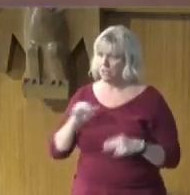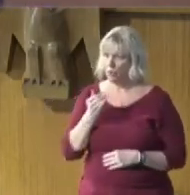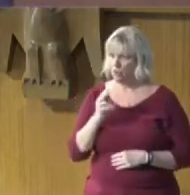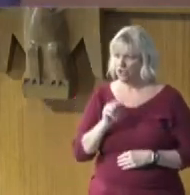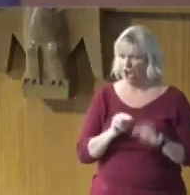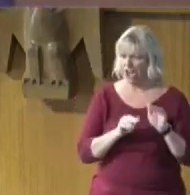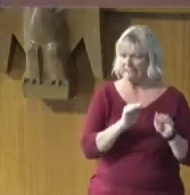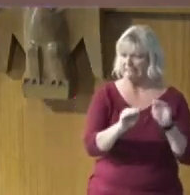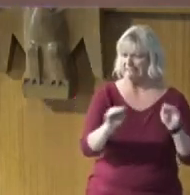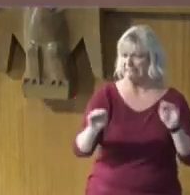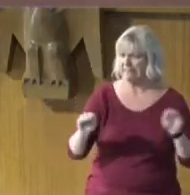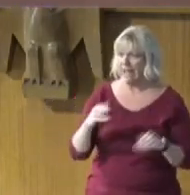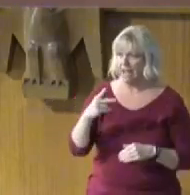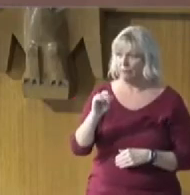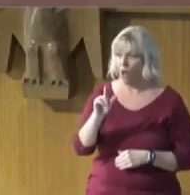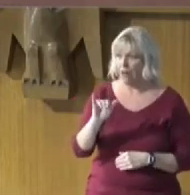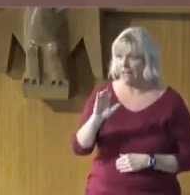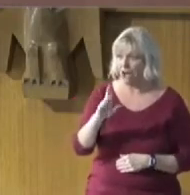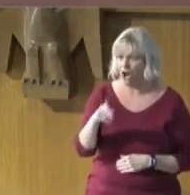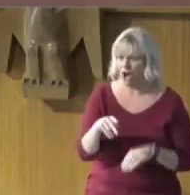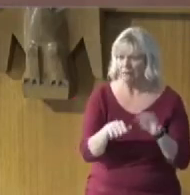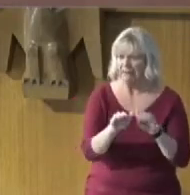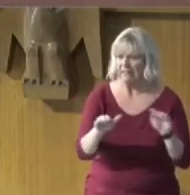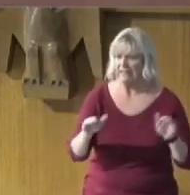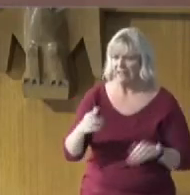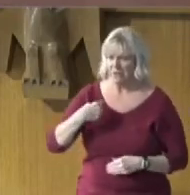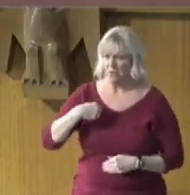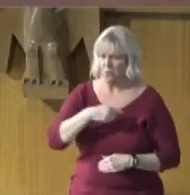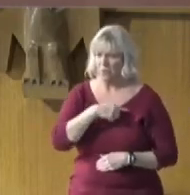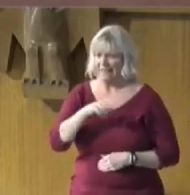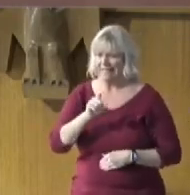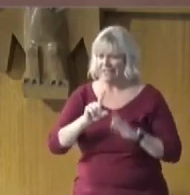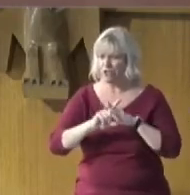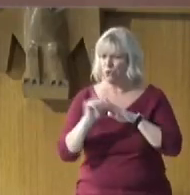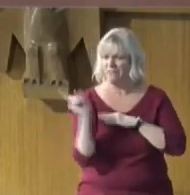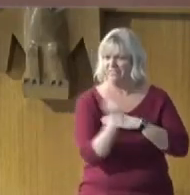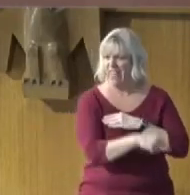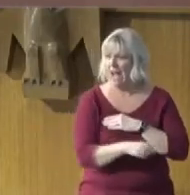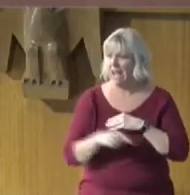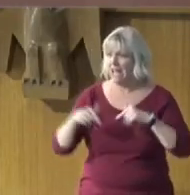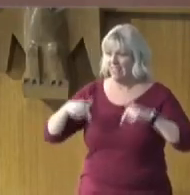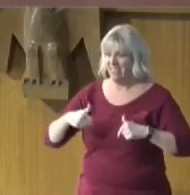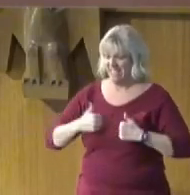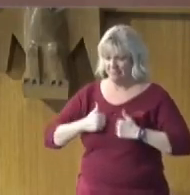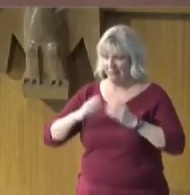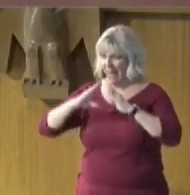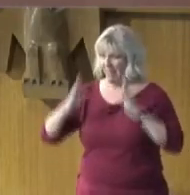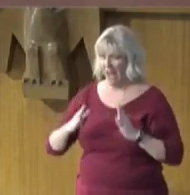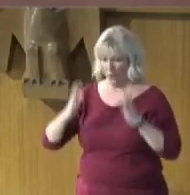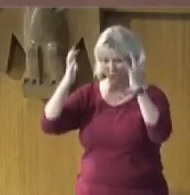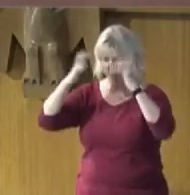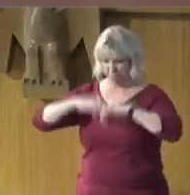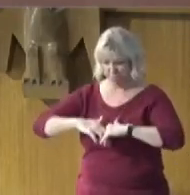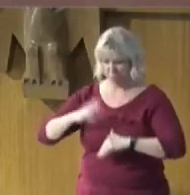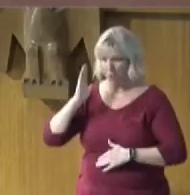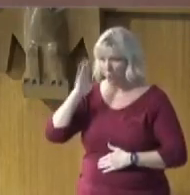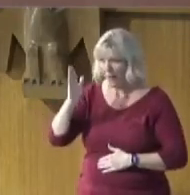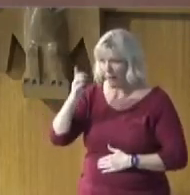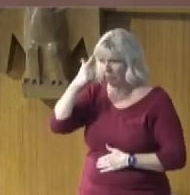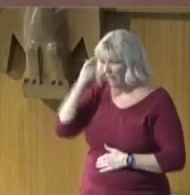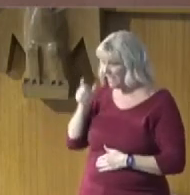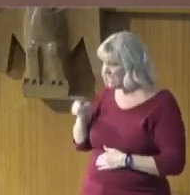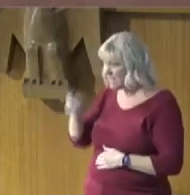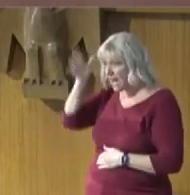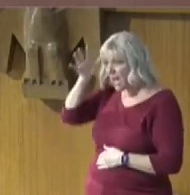including Polycarp, and said, let us fly, lest even the bathhouse fall down, because Cerinthus, the enemy of the